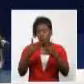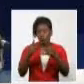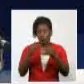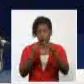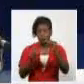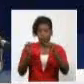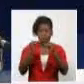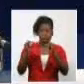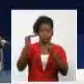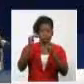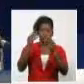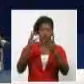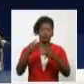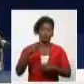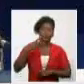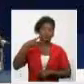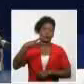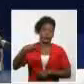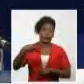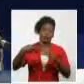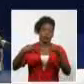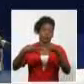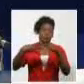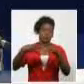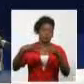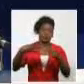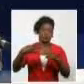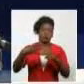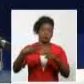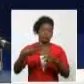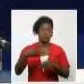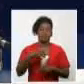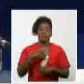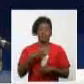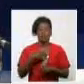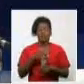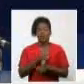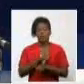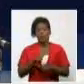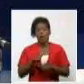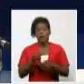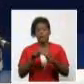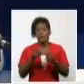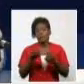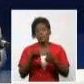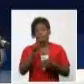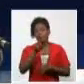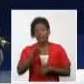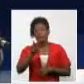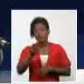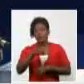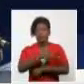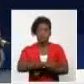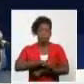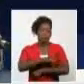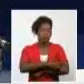As you can see, today is yet another day in which the number of discharges, which are